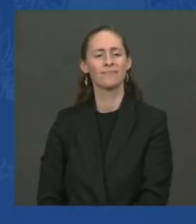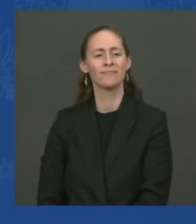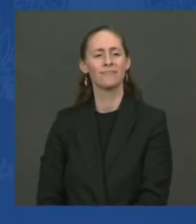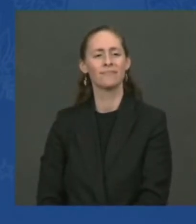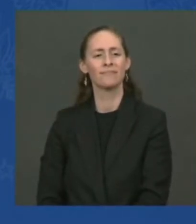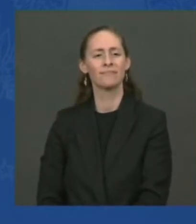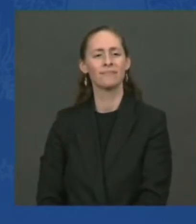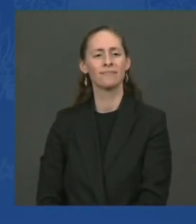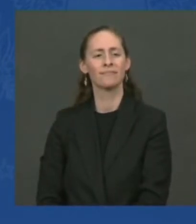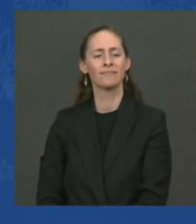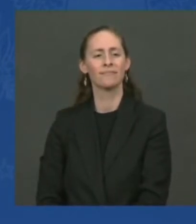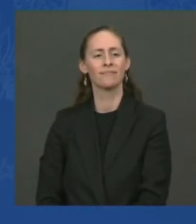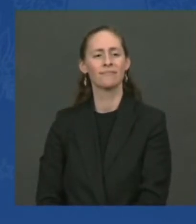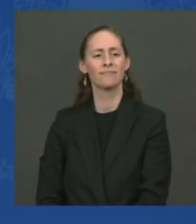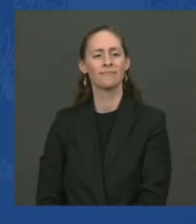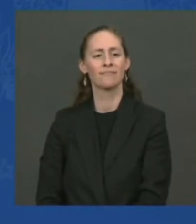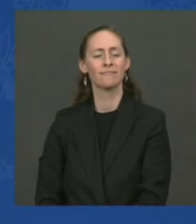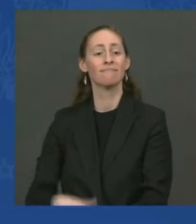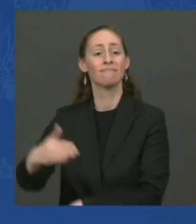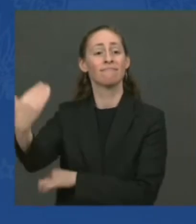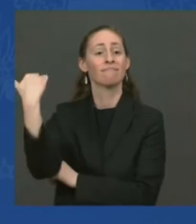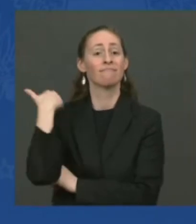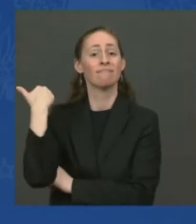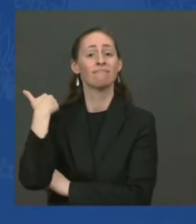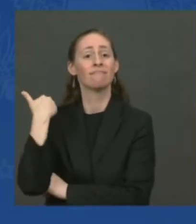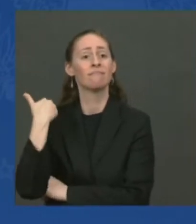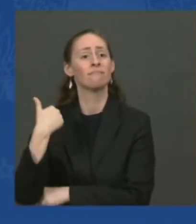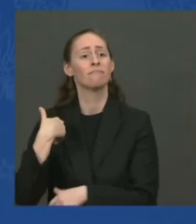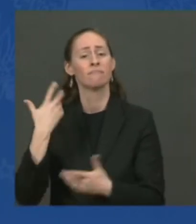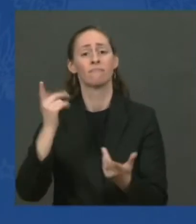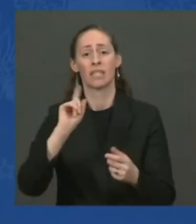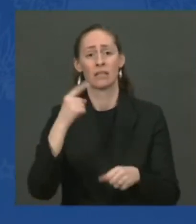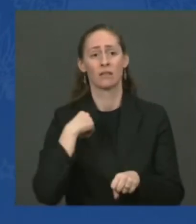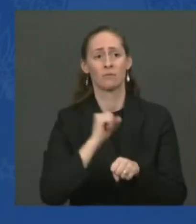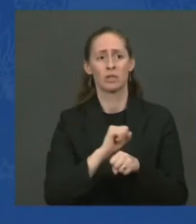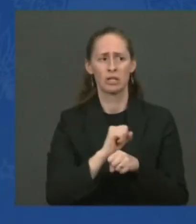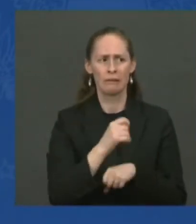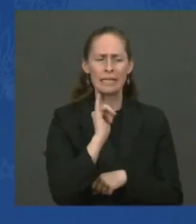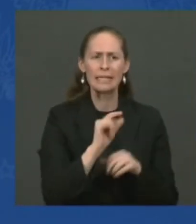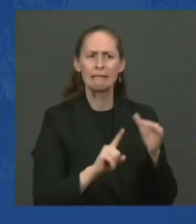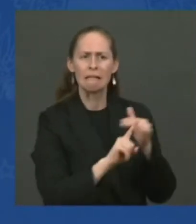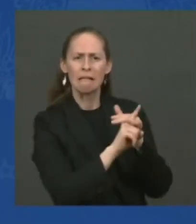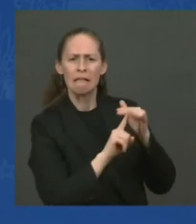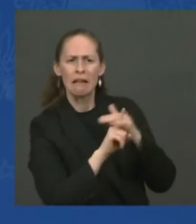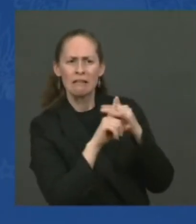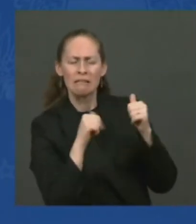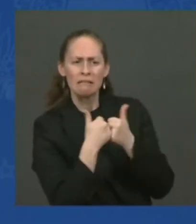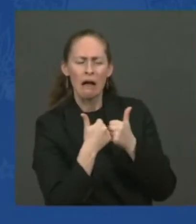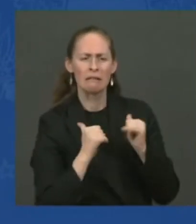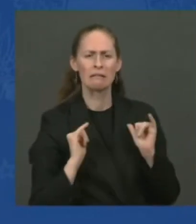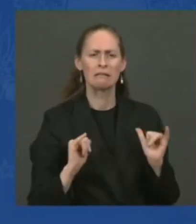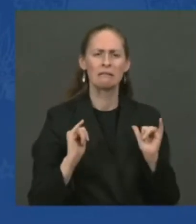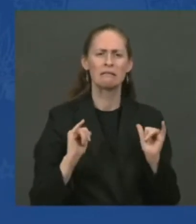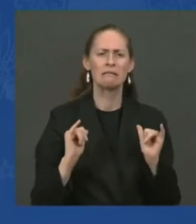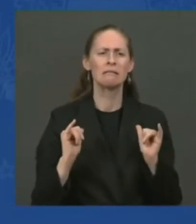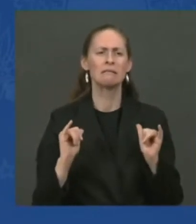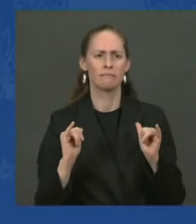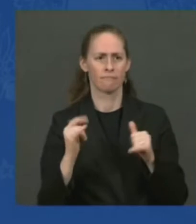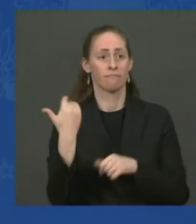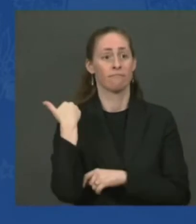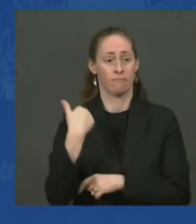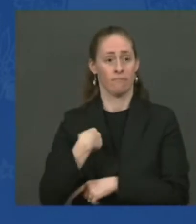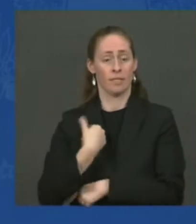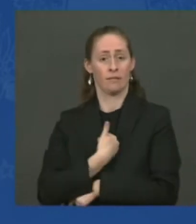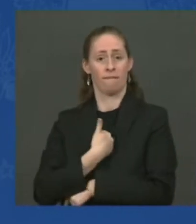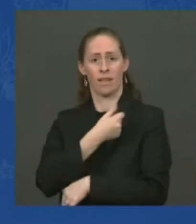however, I had to overcome some challenges. In 2005, I was released from incarceration.